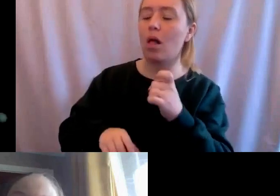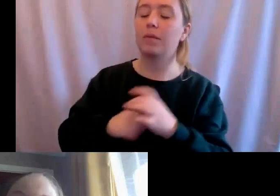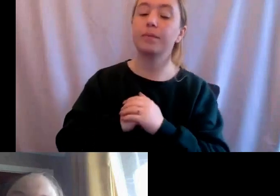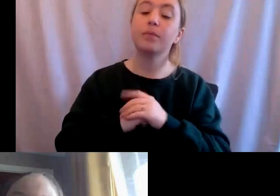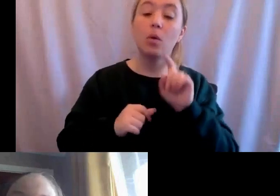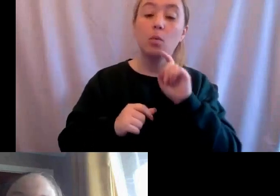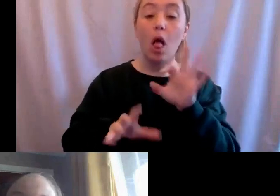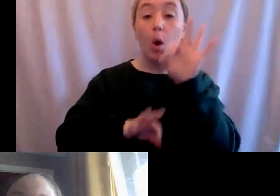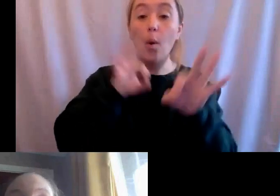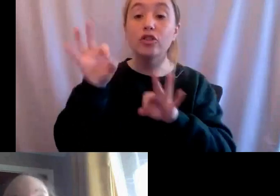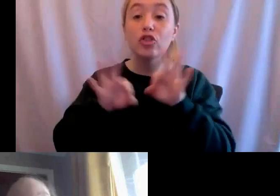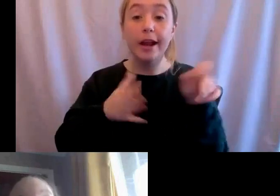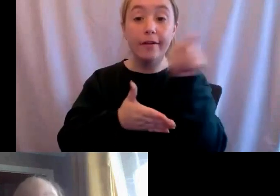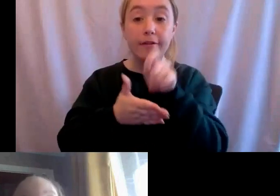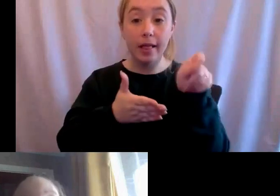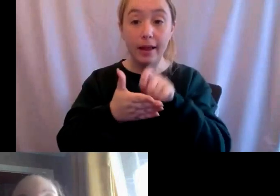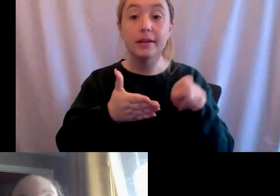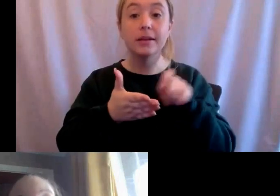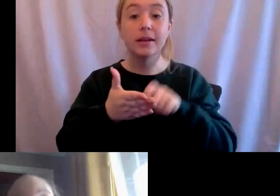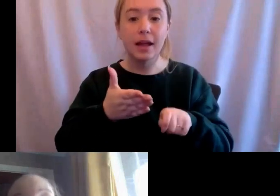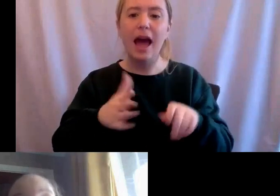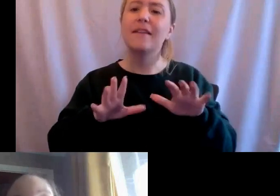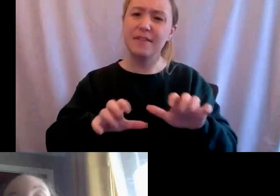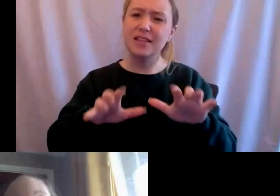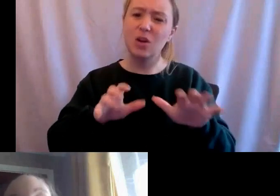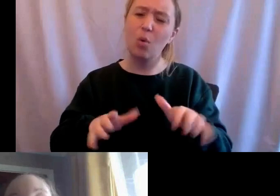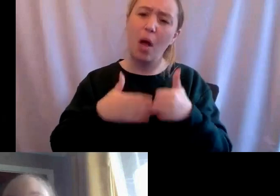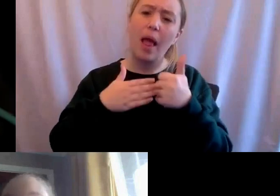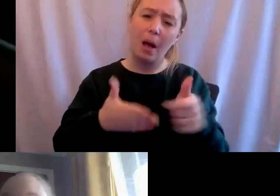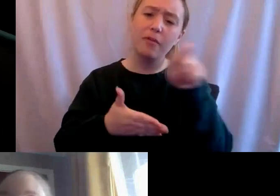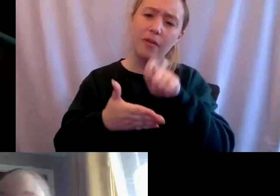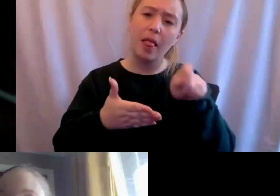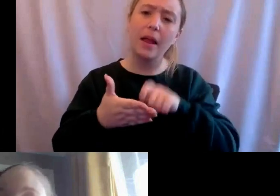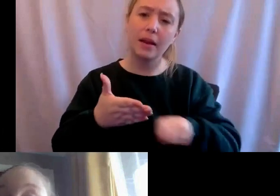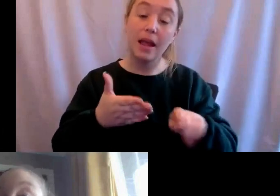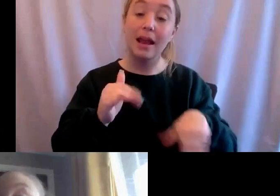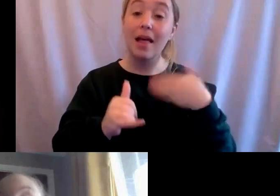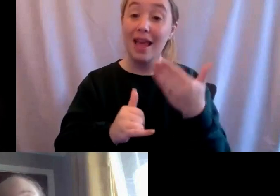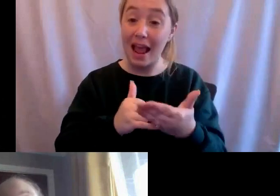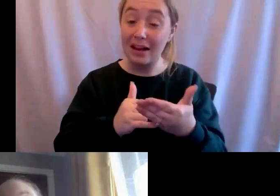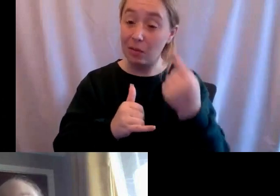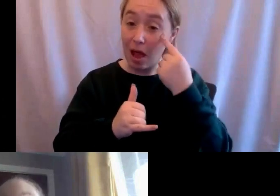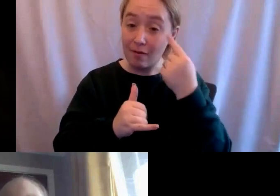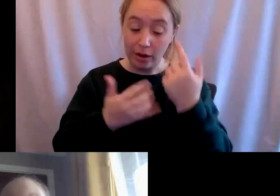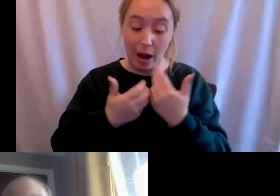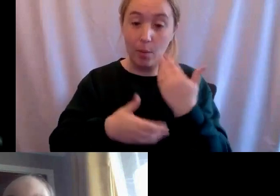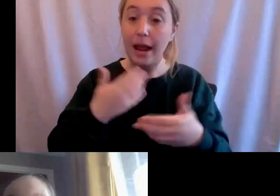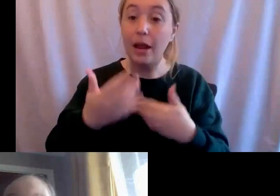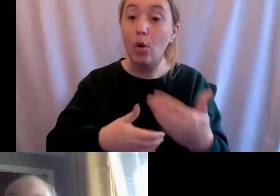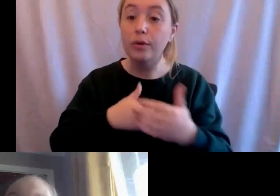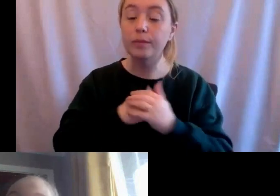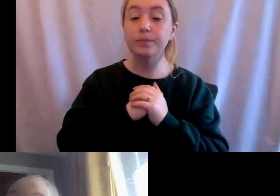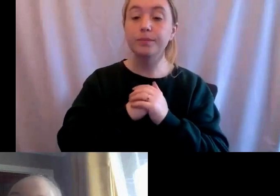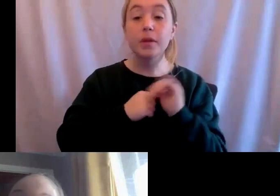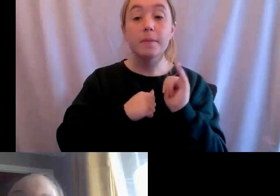physiotherapist will support you with that. And we double check these questionnaires at the end to see how we're getting on. You may be given diaries to